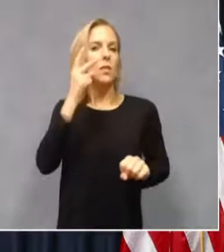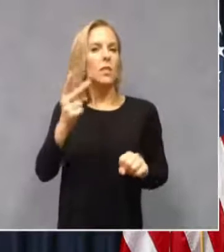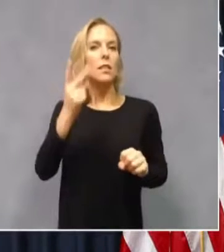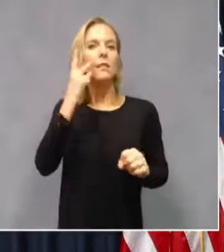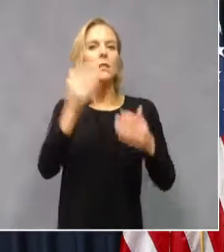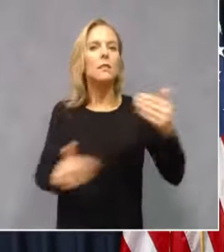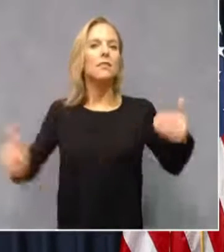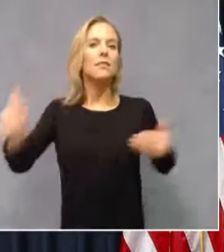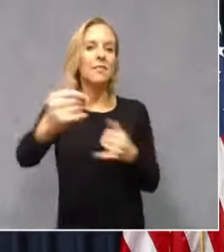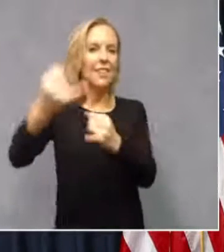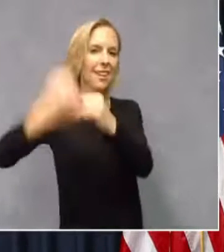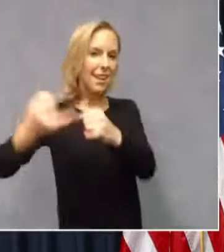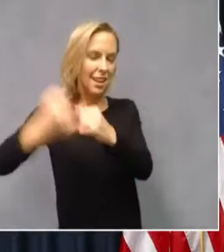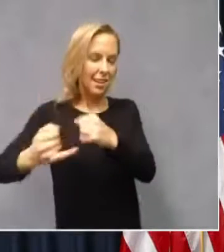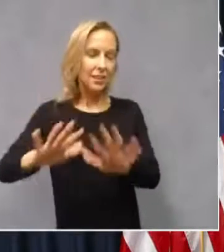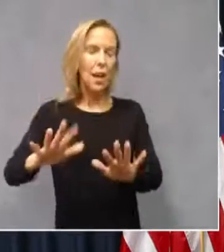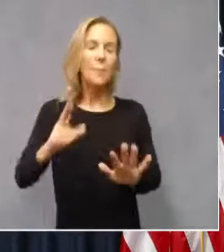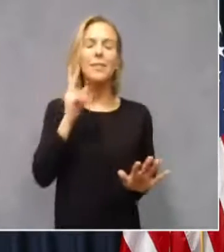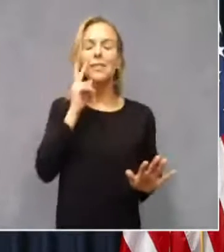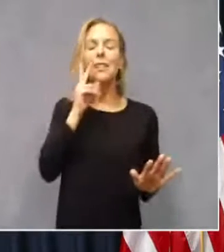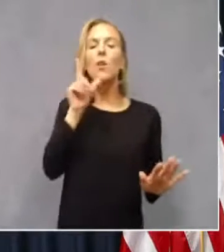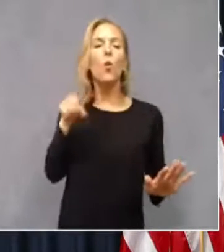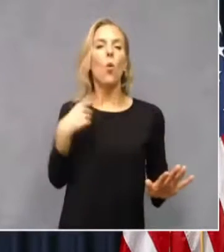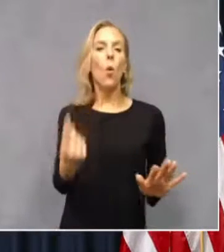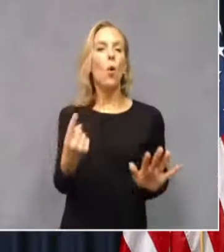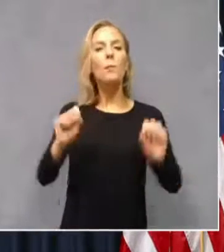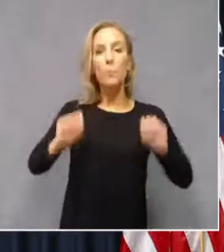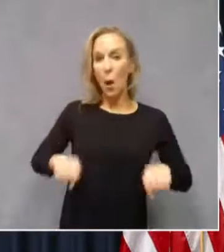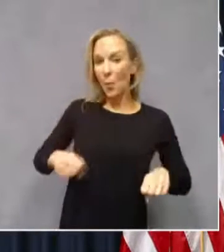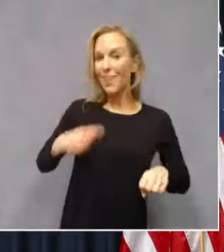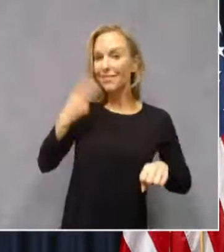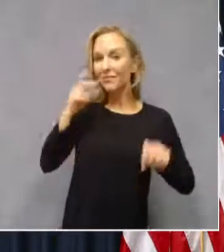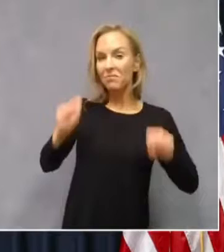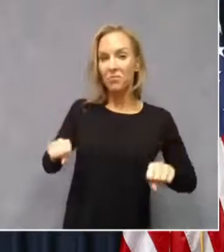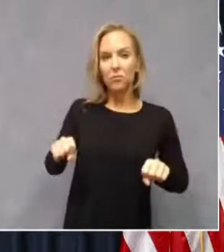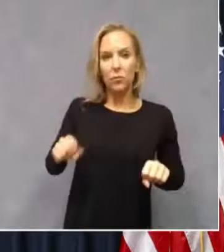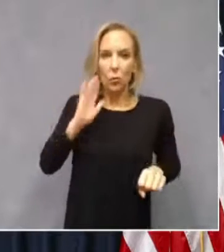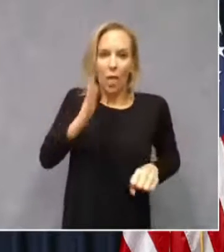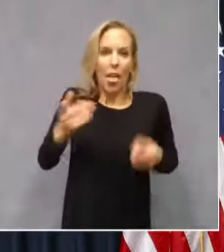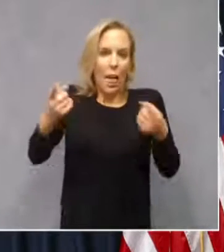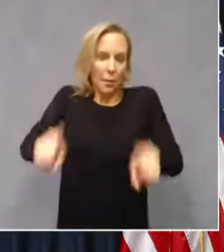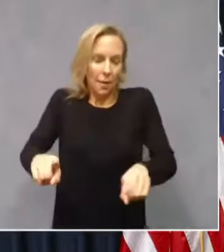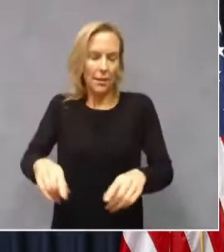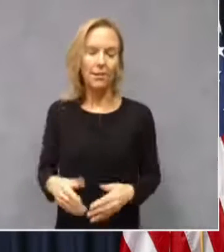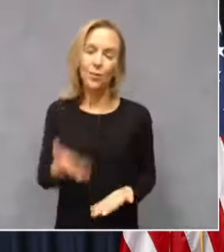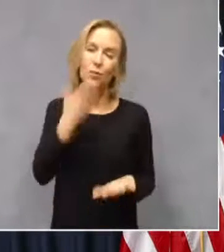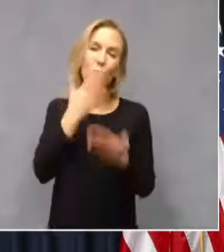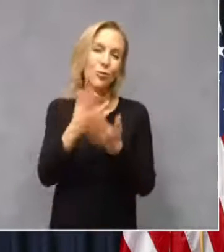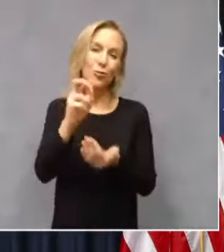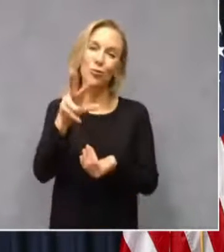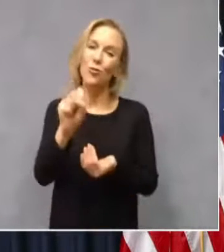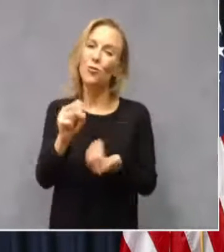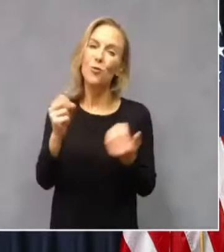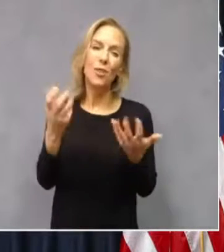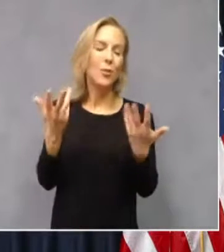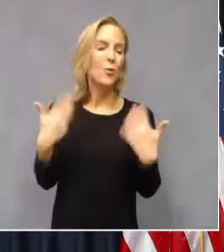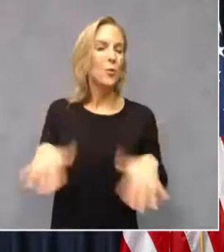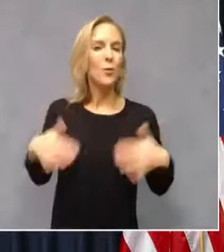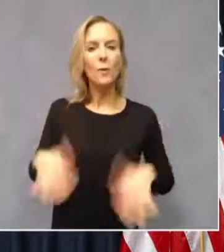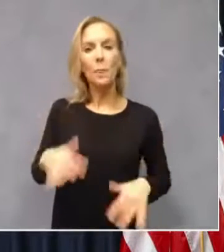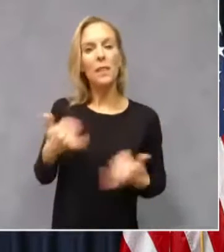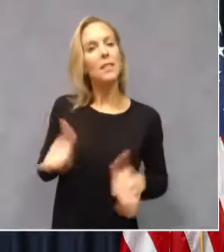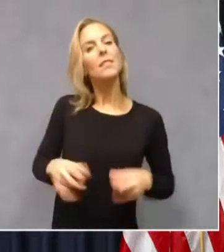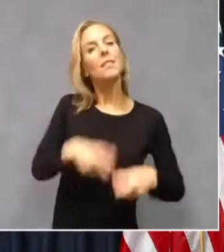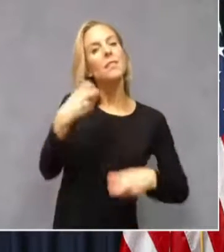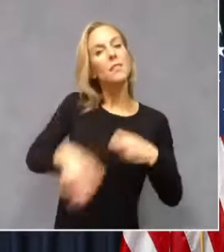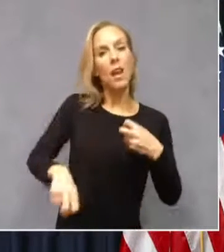I'm seeing that as not only possible, but probable. So a lot of good news today. still in a tough place, still have